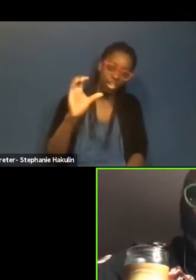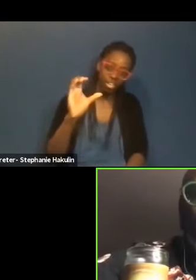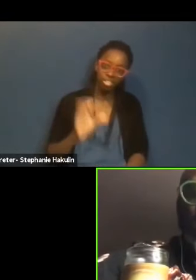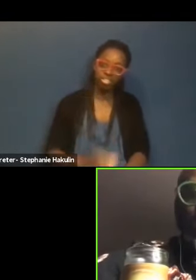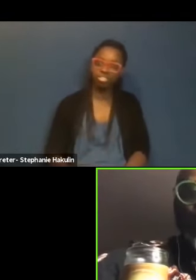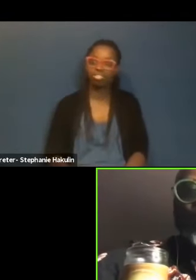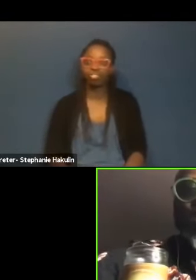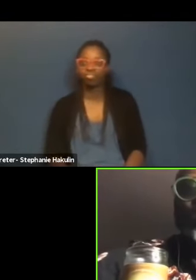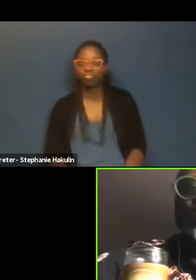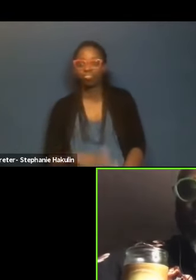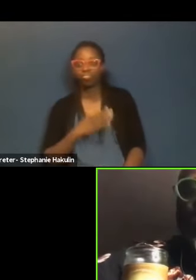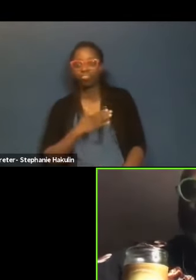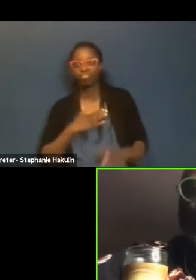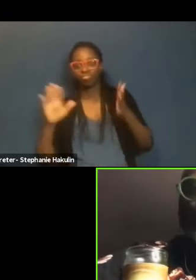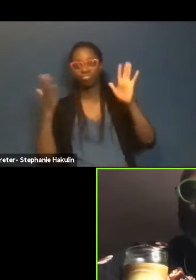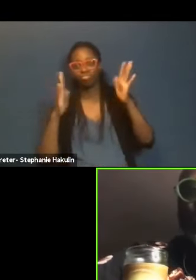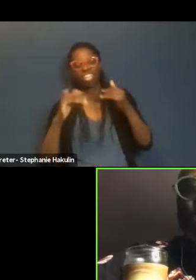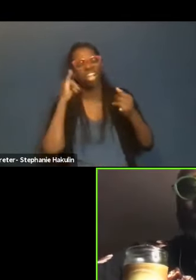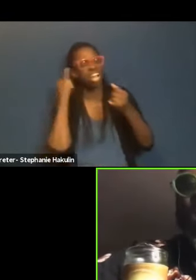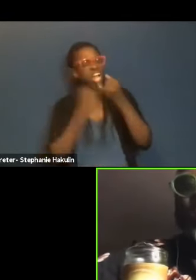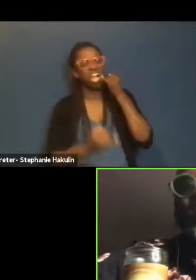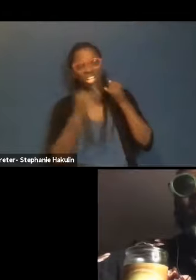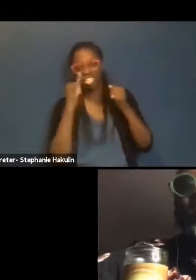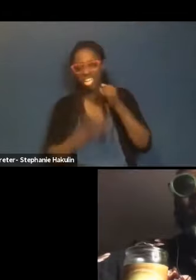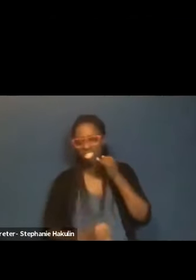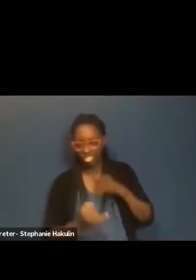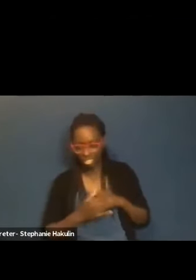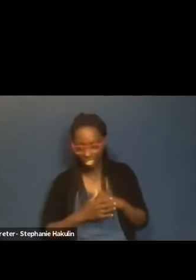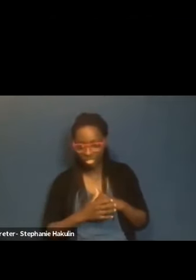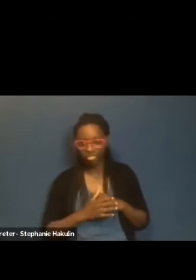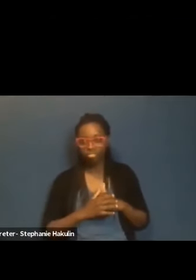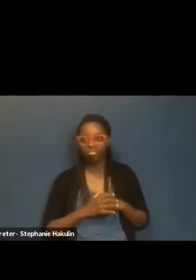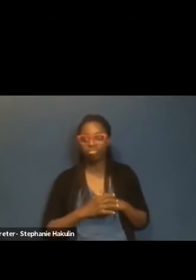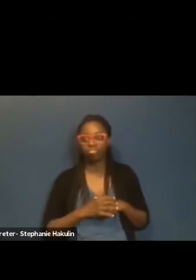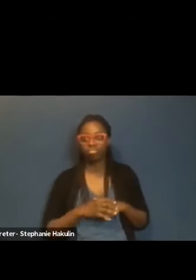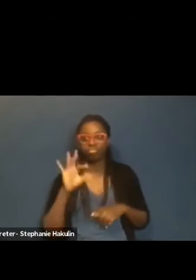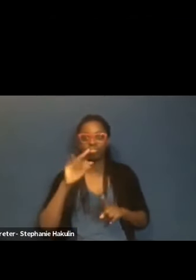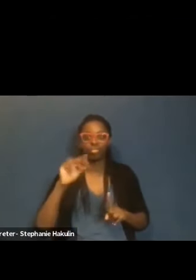of the slam representing Fayetteville, North Carolina.